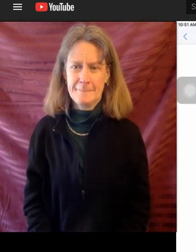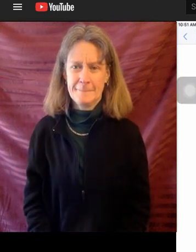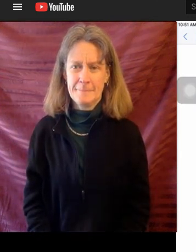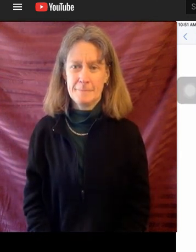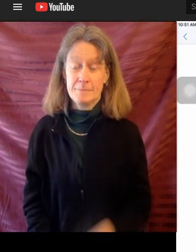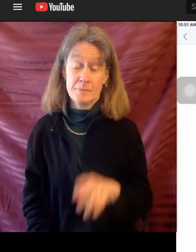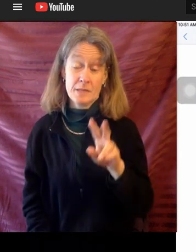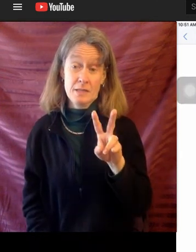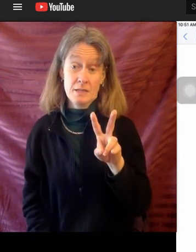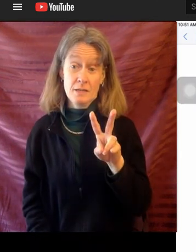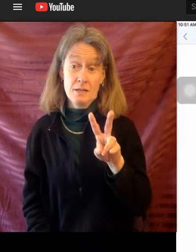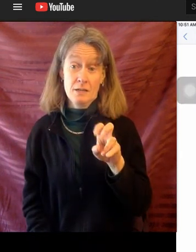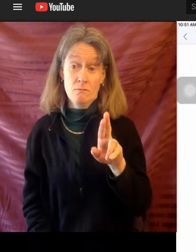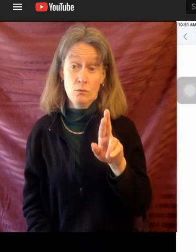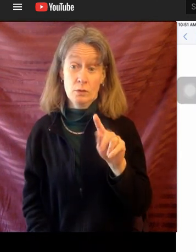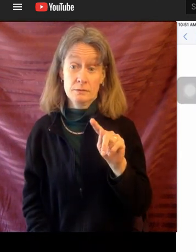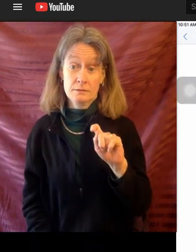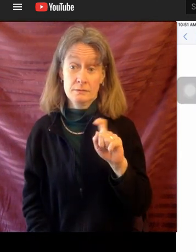So my vertex